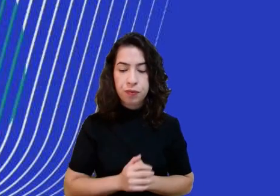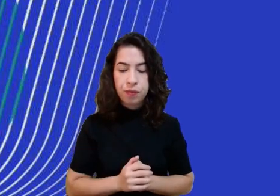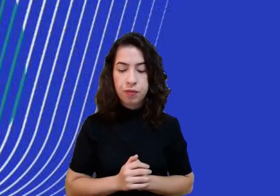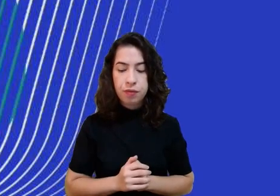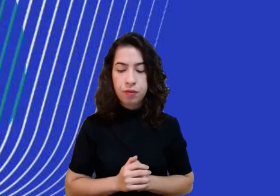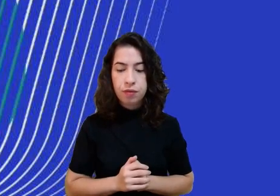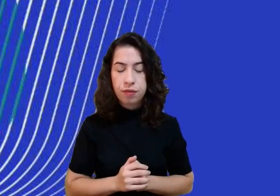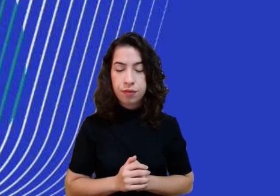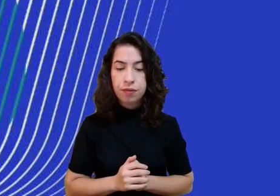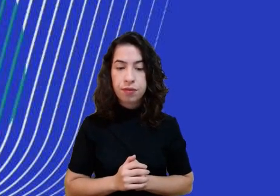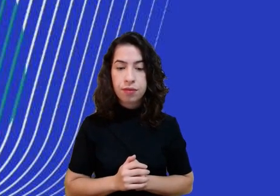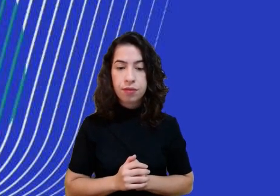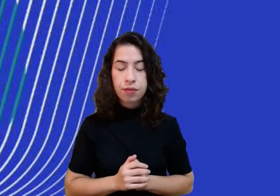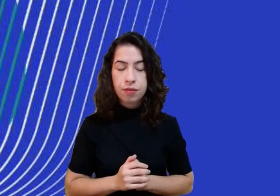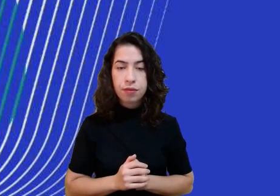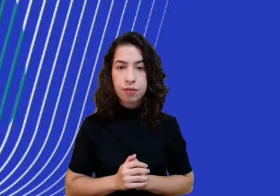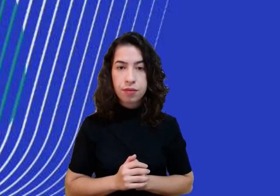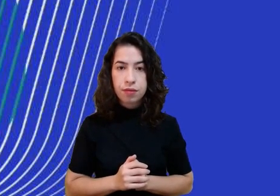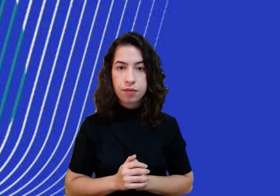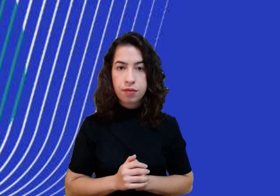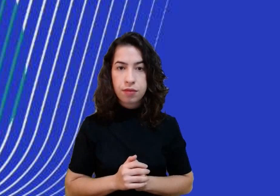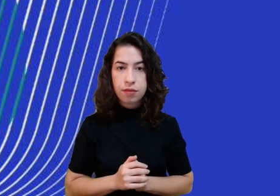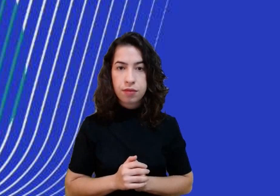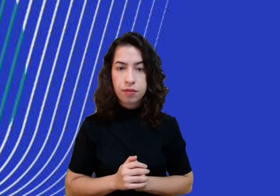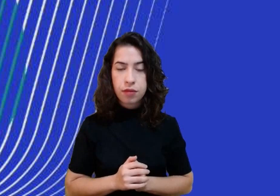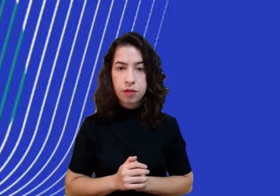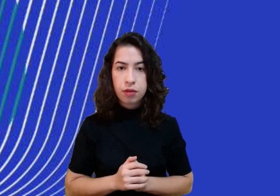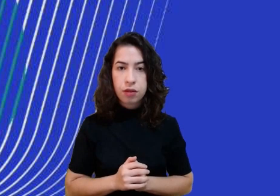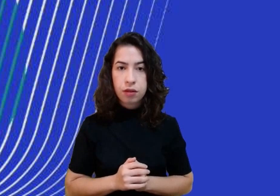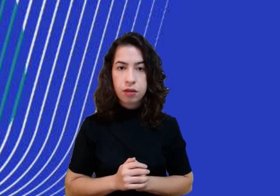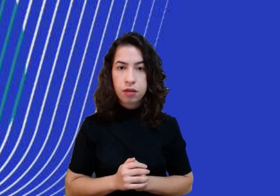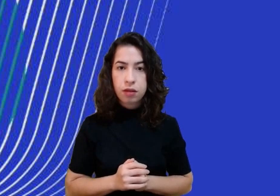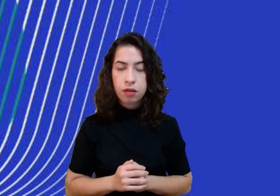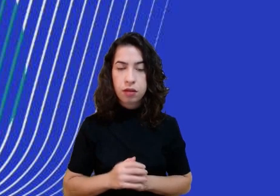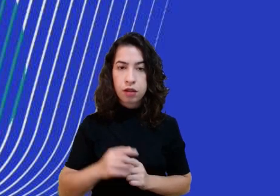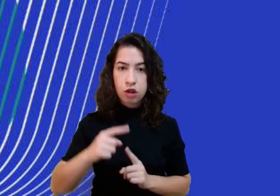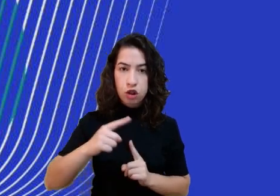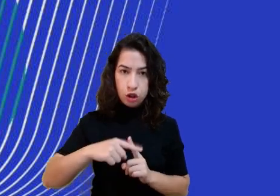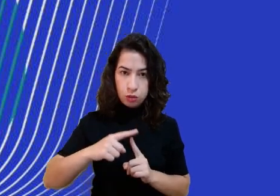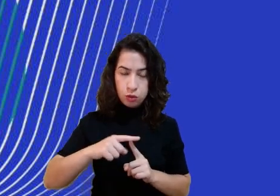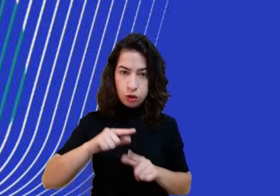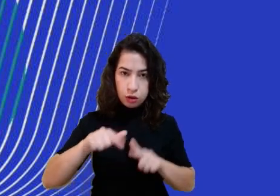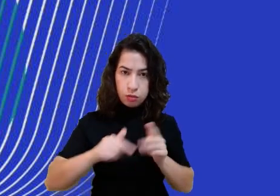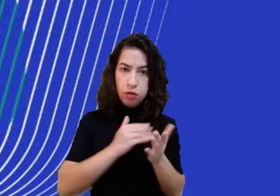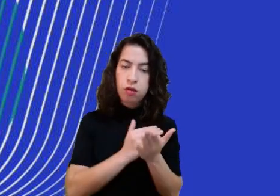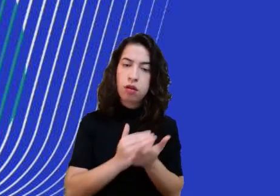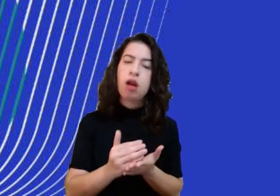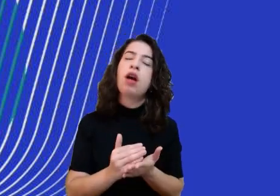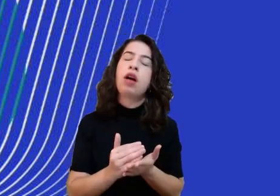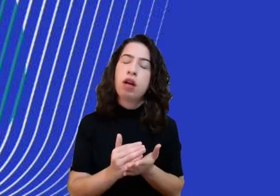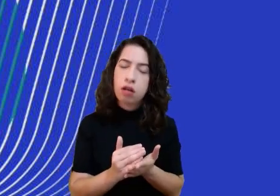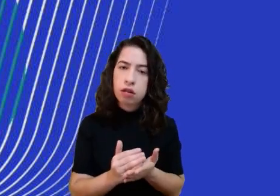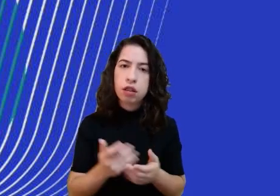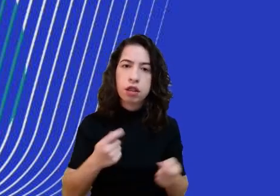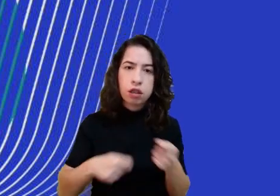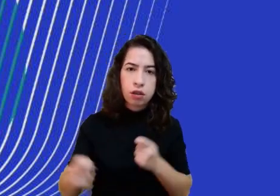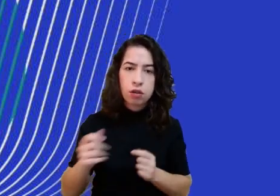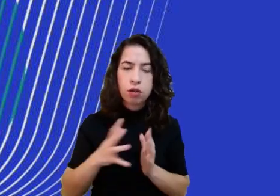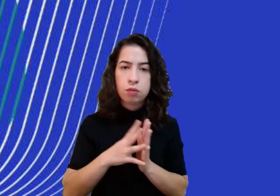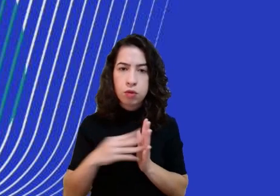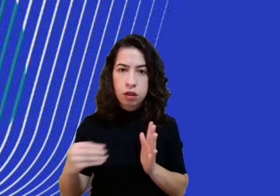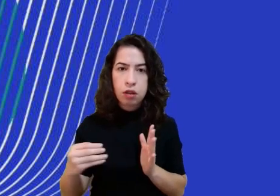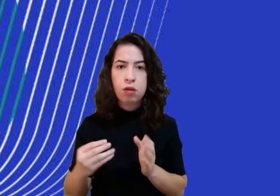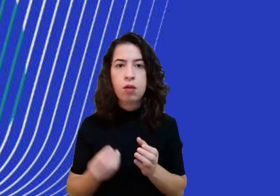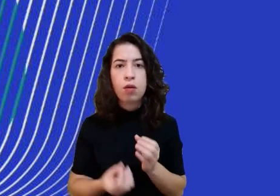So when this type of activity starts, so the business is defined, we have